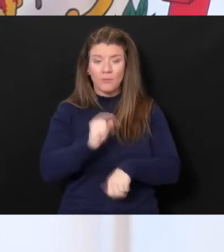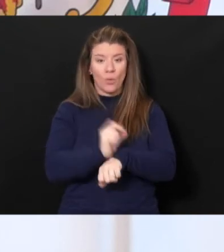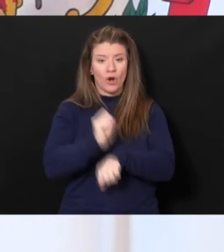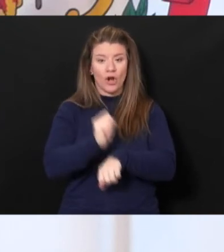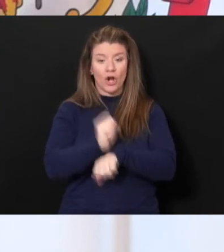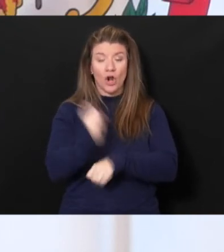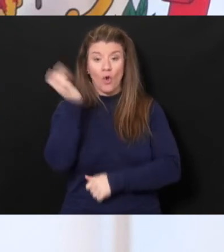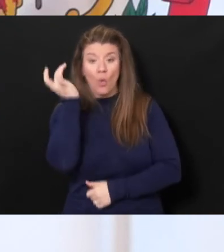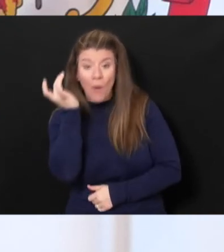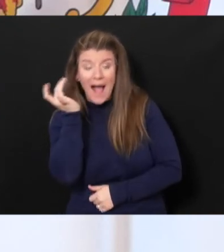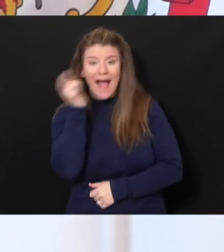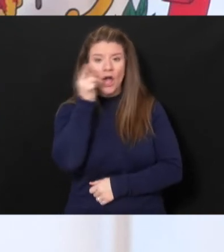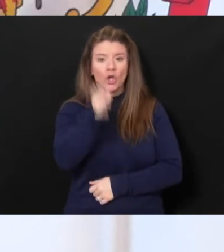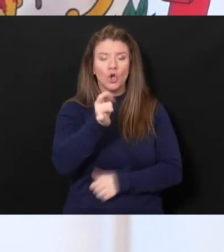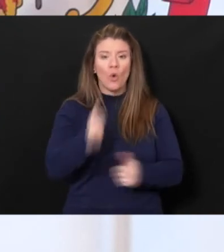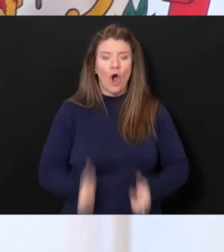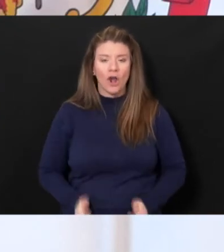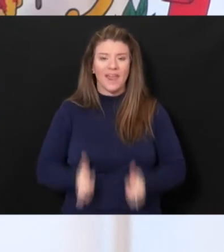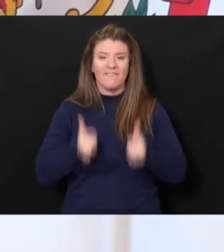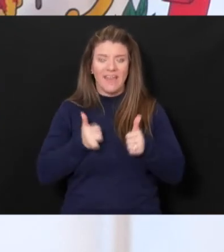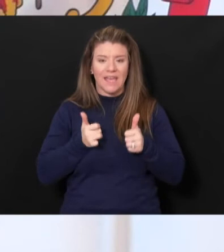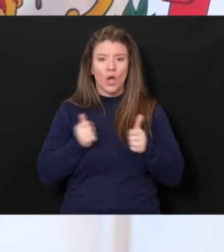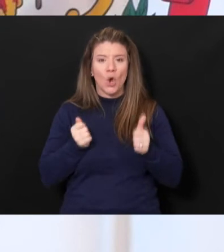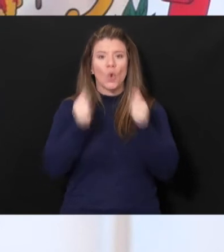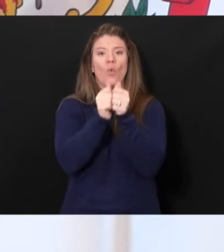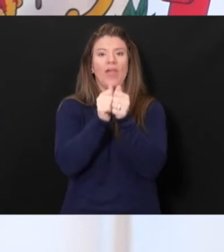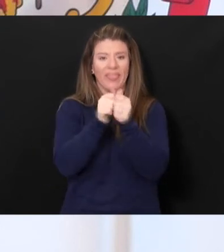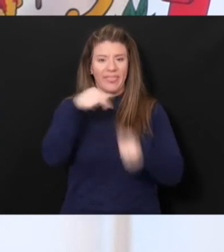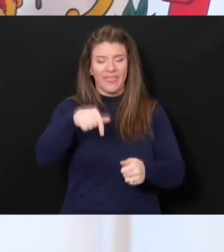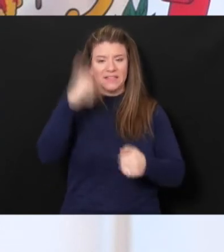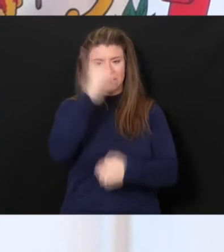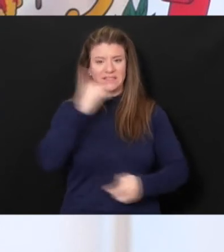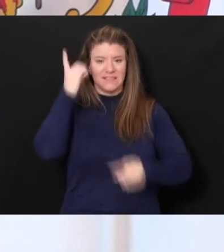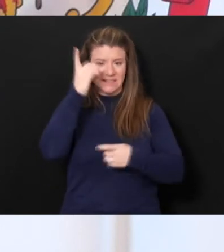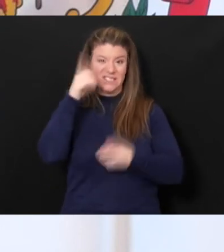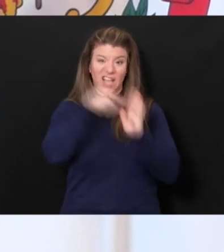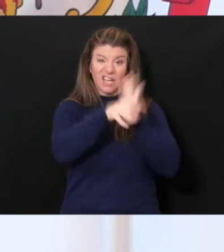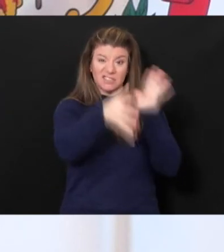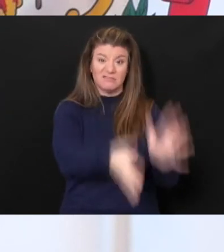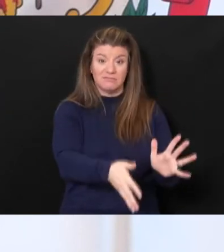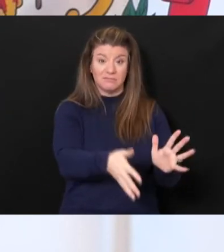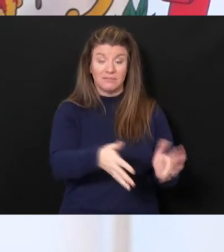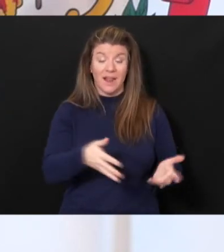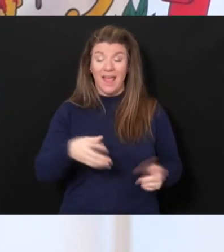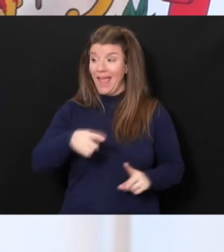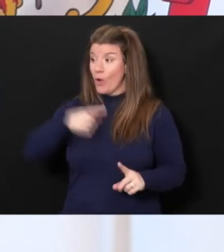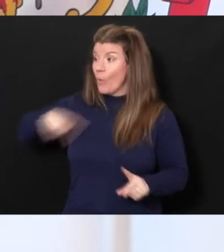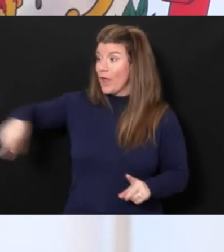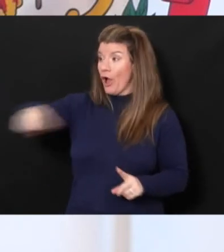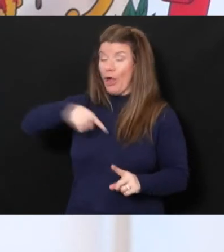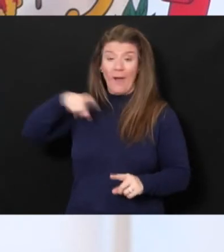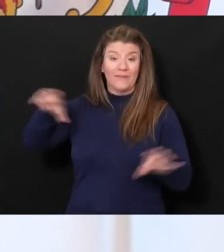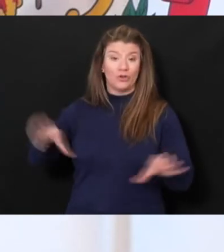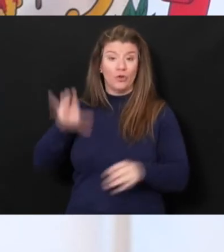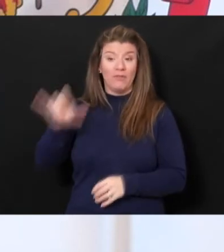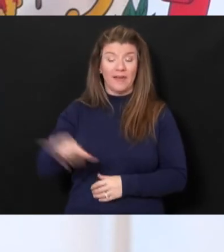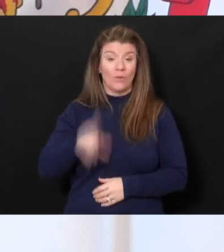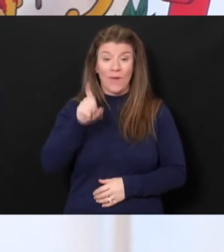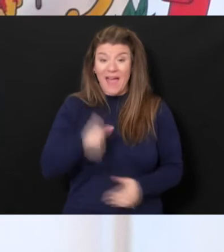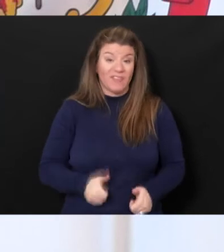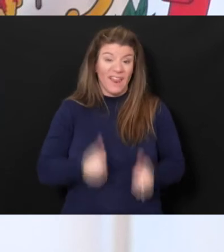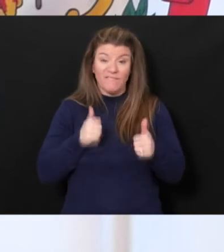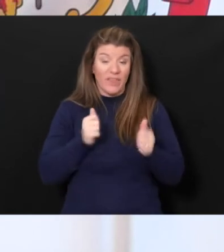because you are living with this terrible killer. And that's what all of us have to do. We got to live with